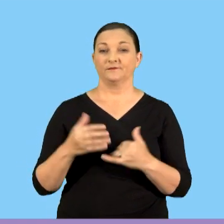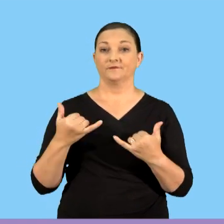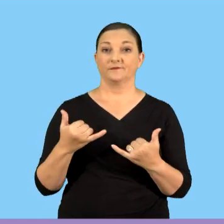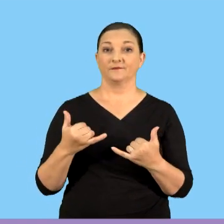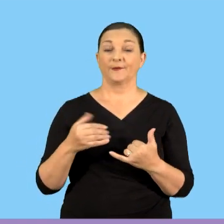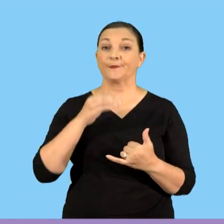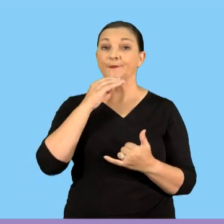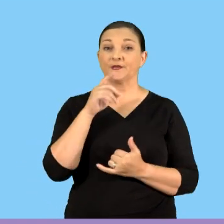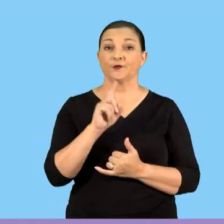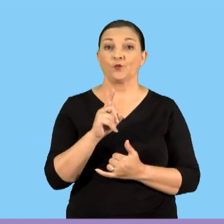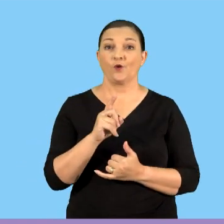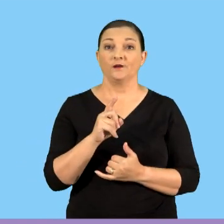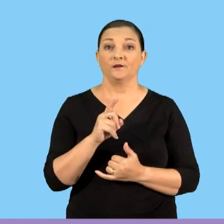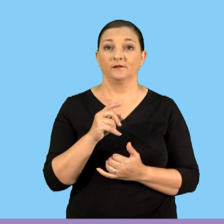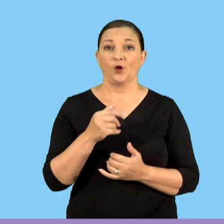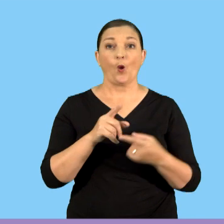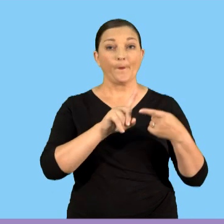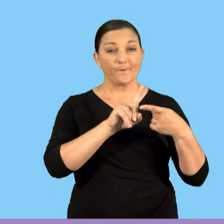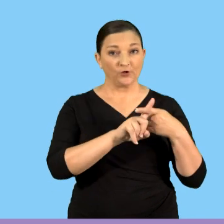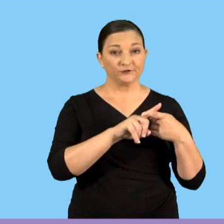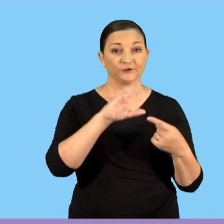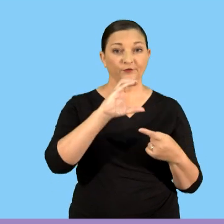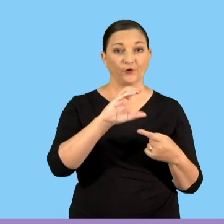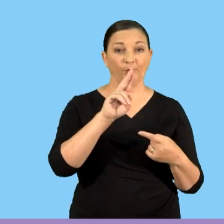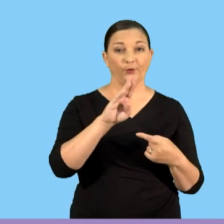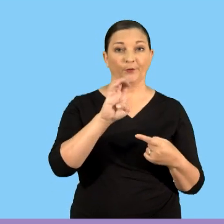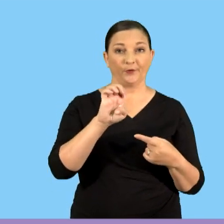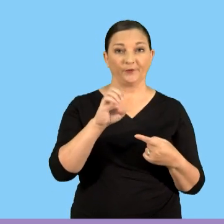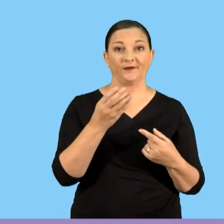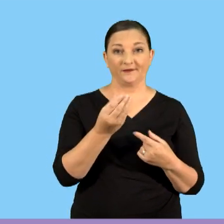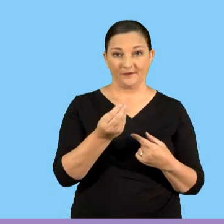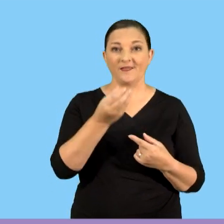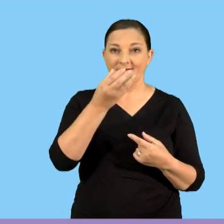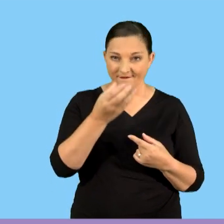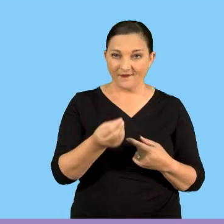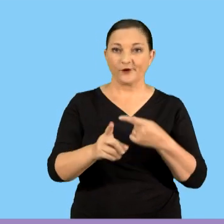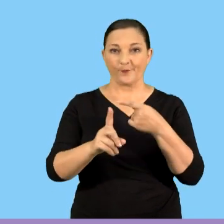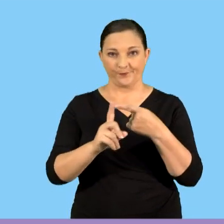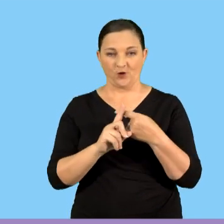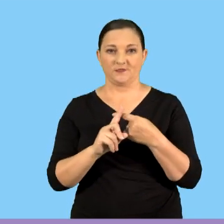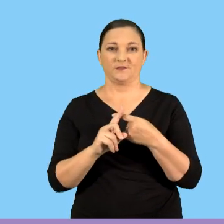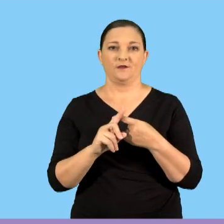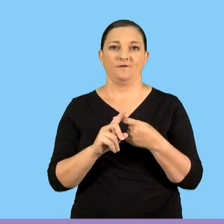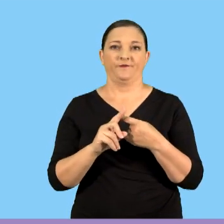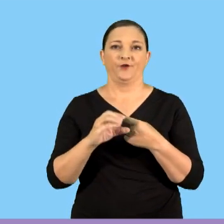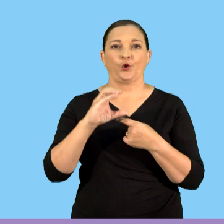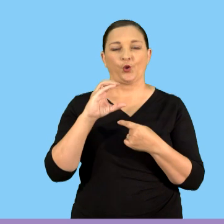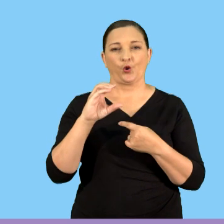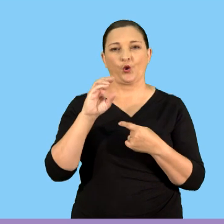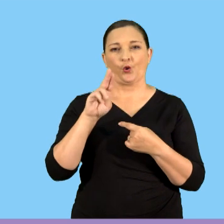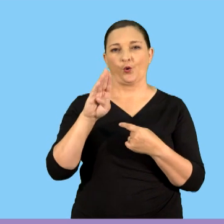So this means that positive cube numbers have positive cube roots, and negative cube numbers